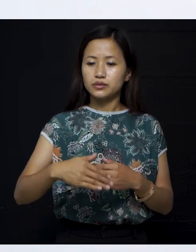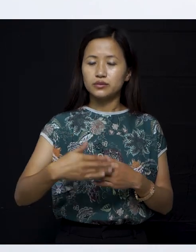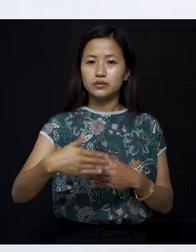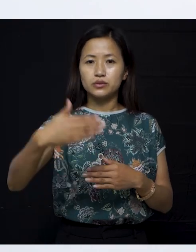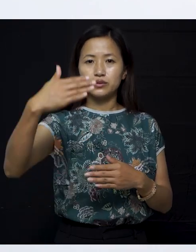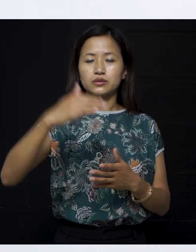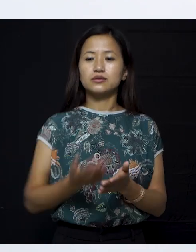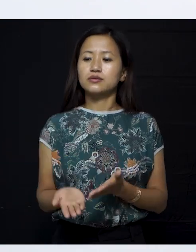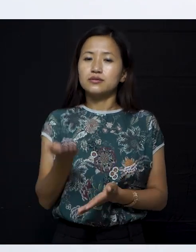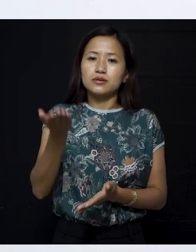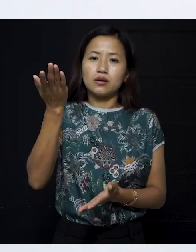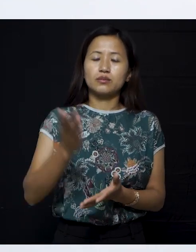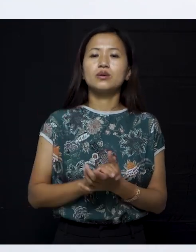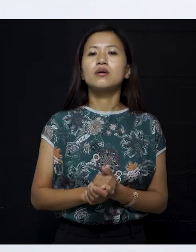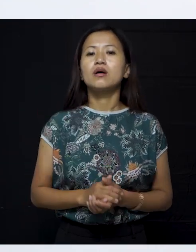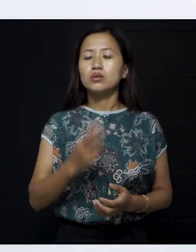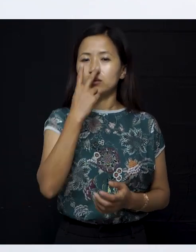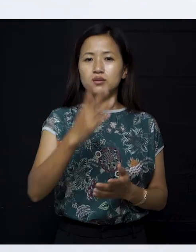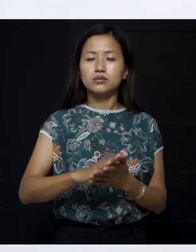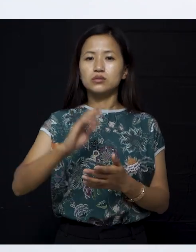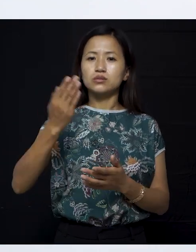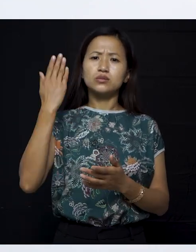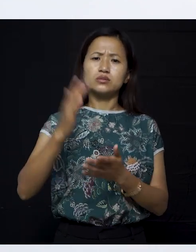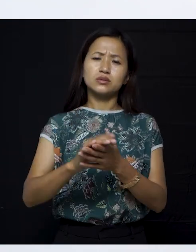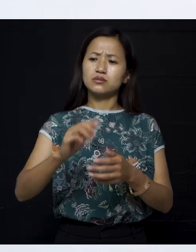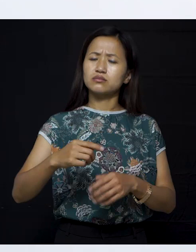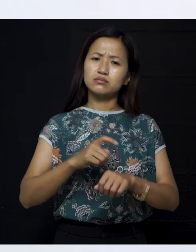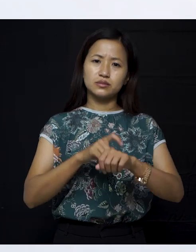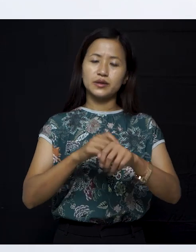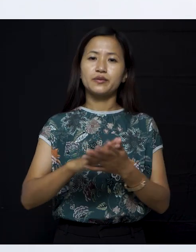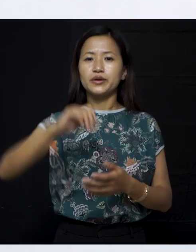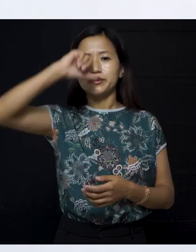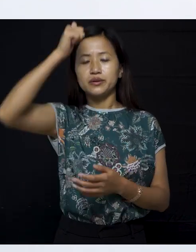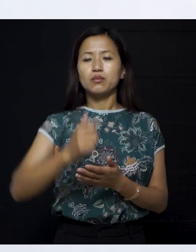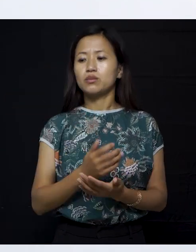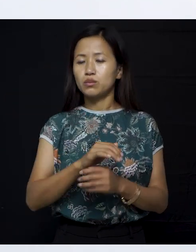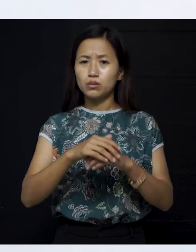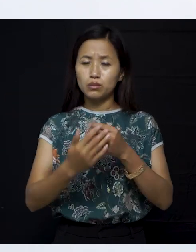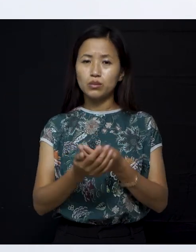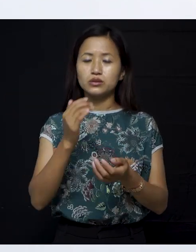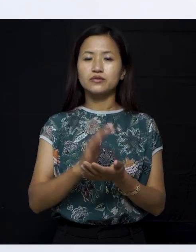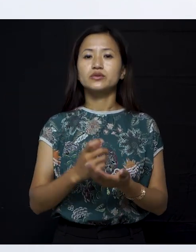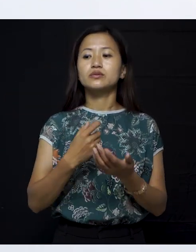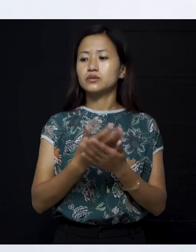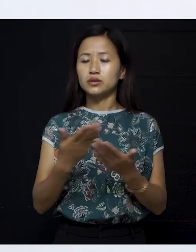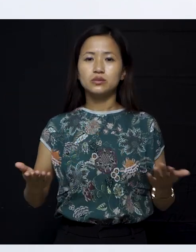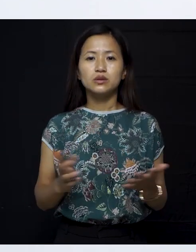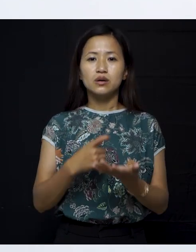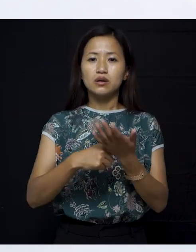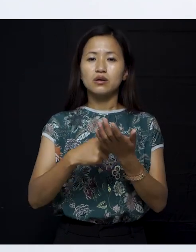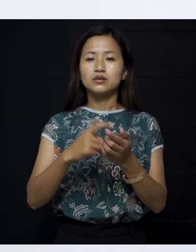All right. So when we look at those times where Indians, where most of them were refugees, where I told you